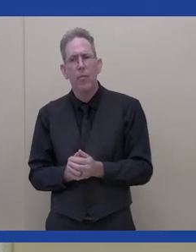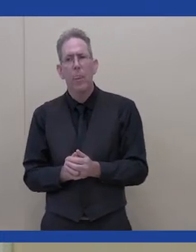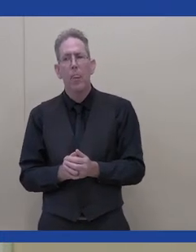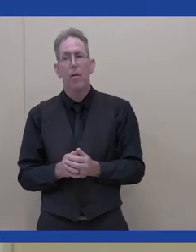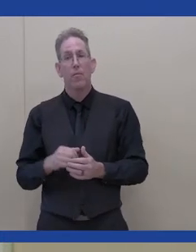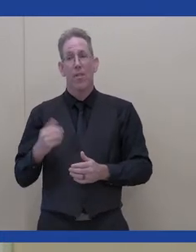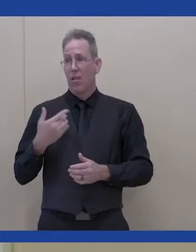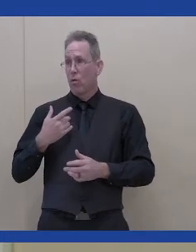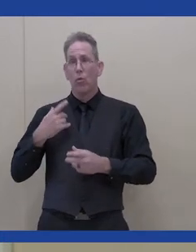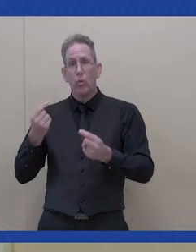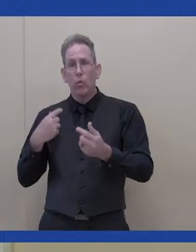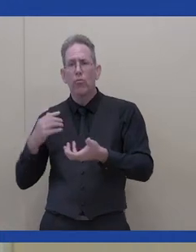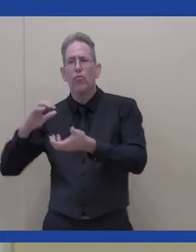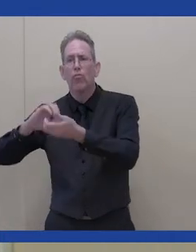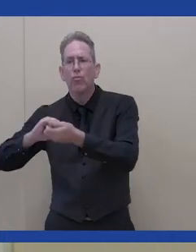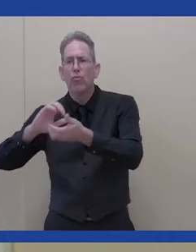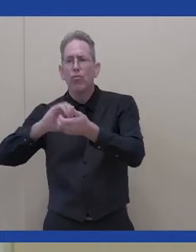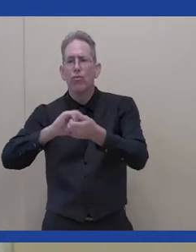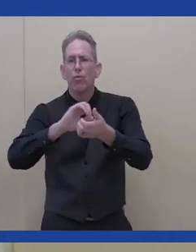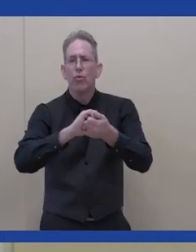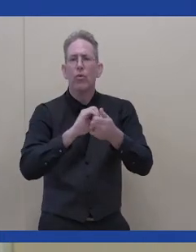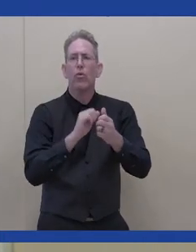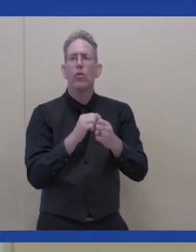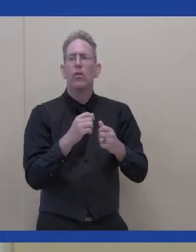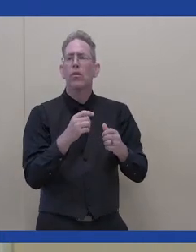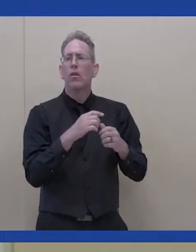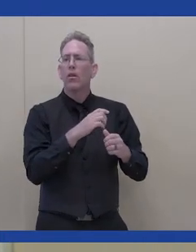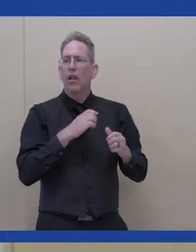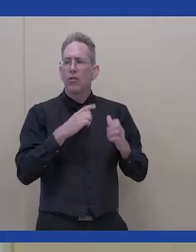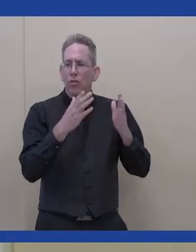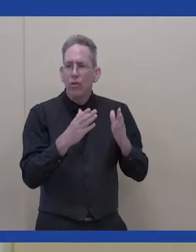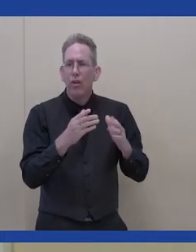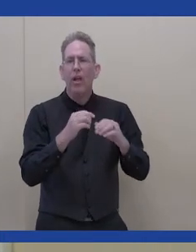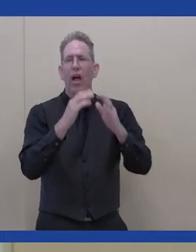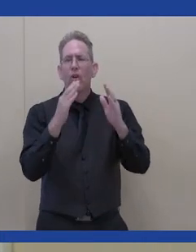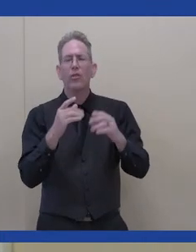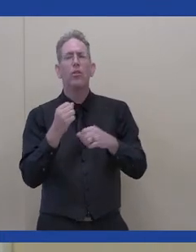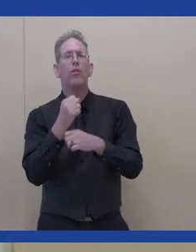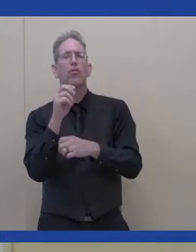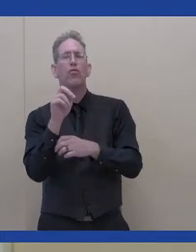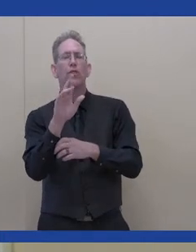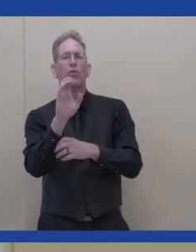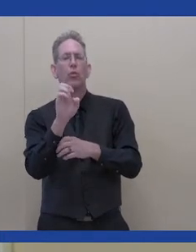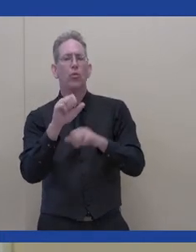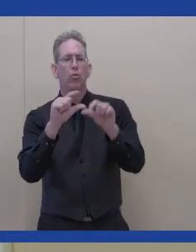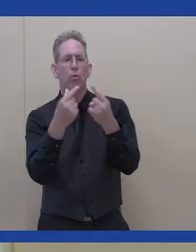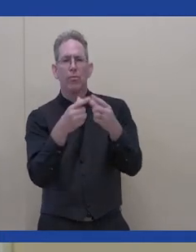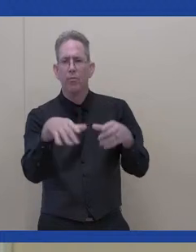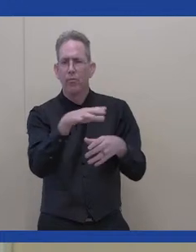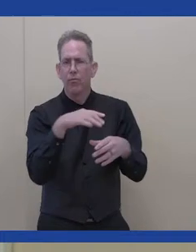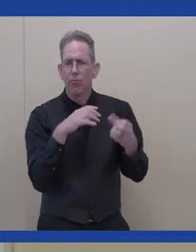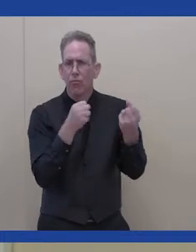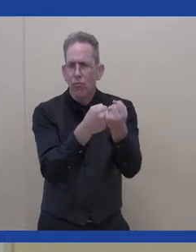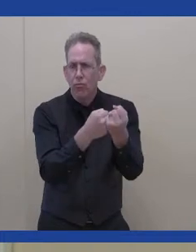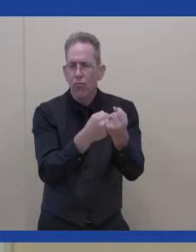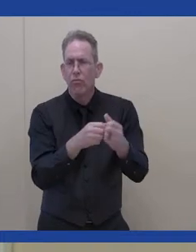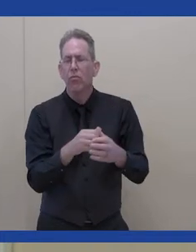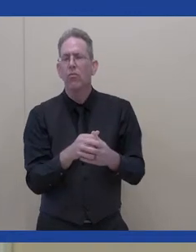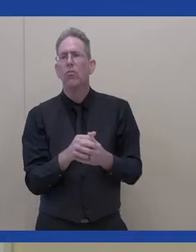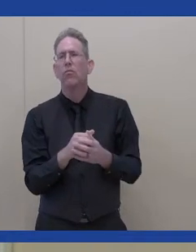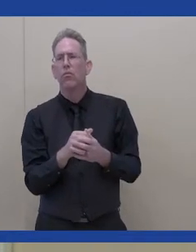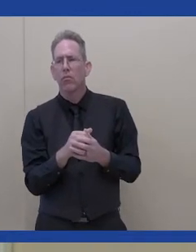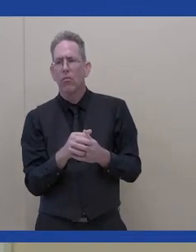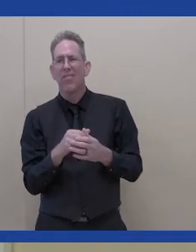safety, including subject matter experts and people with lived experience. We will work together to develop a citywide strategy